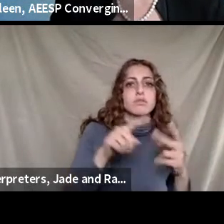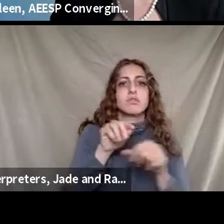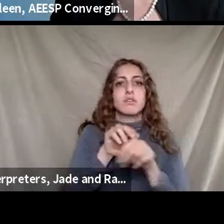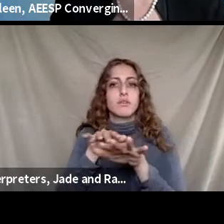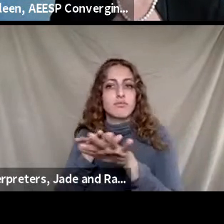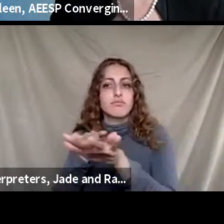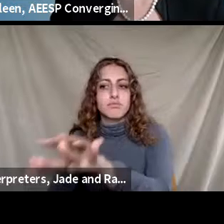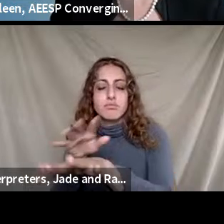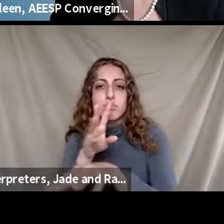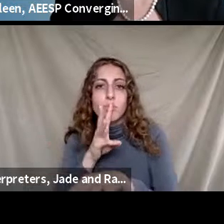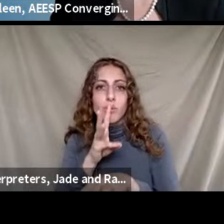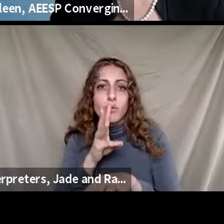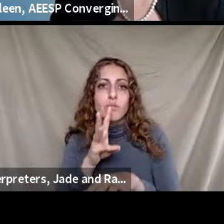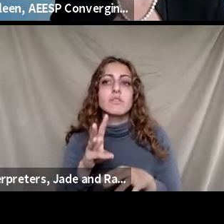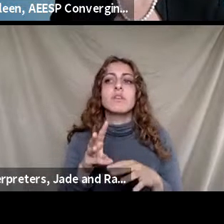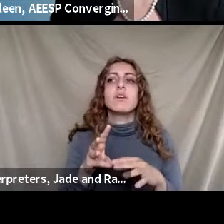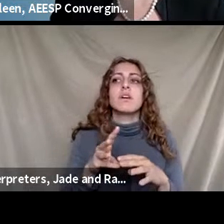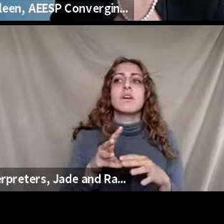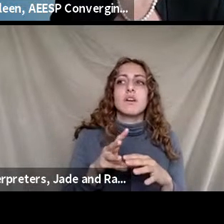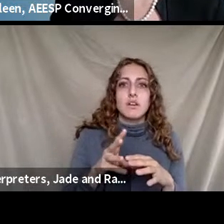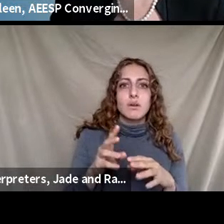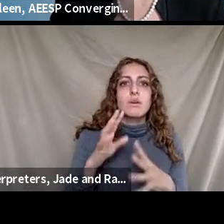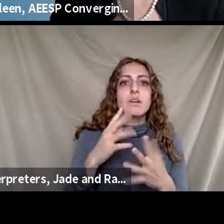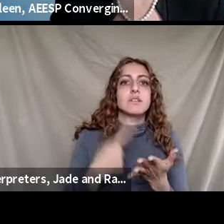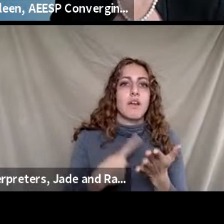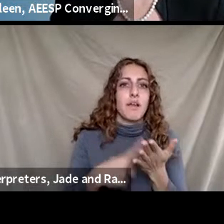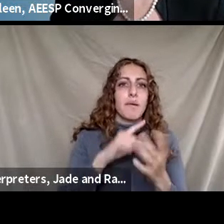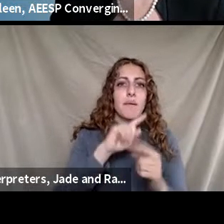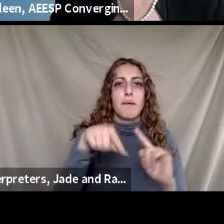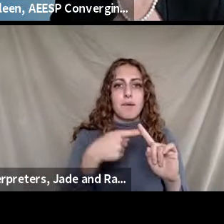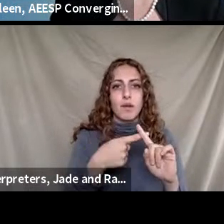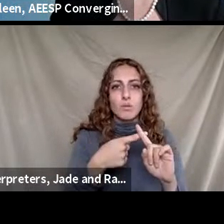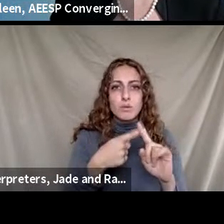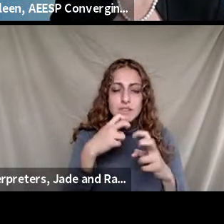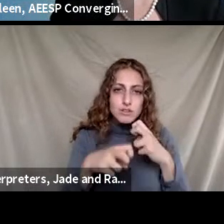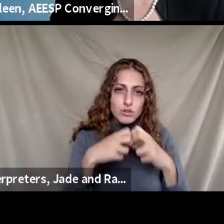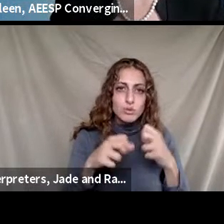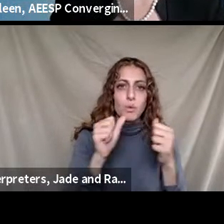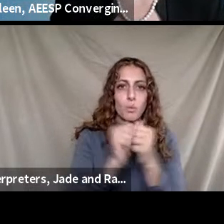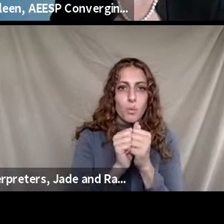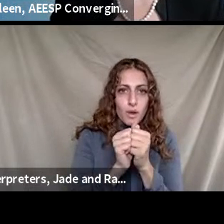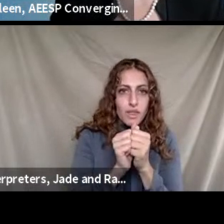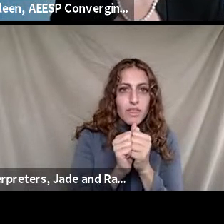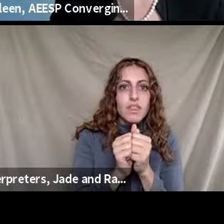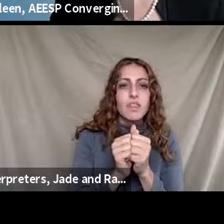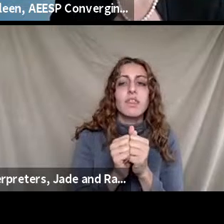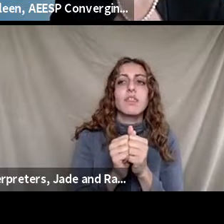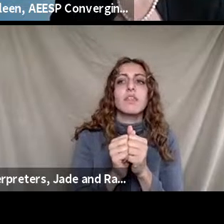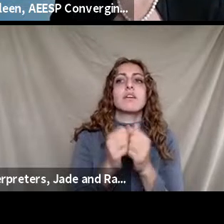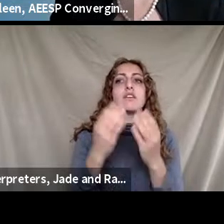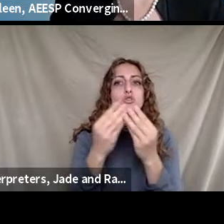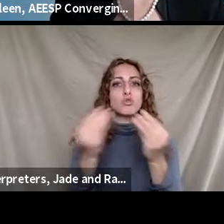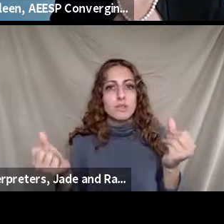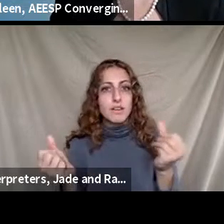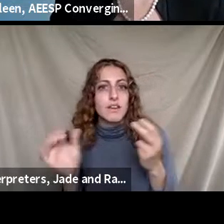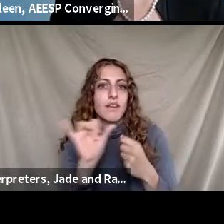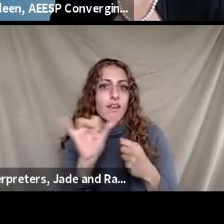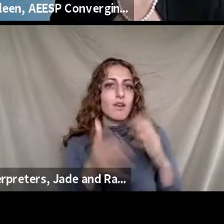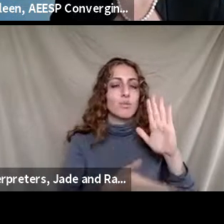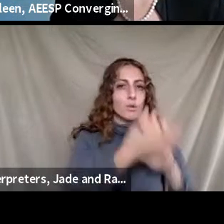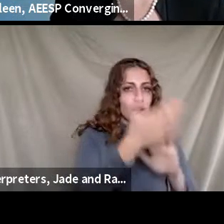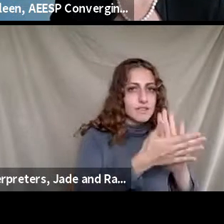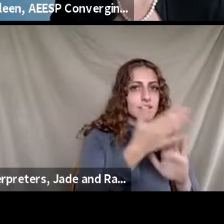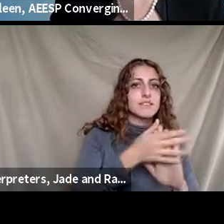any issues in treating and processing and disposing of the daily municipal solid